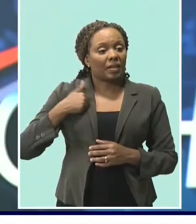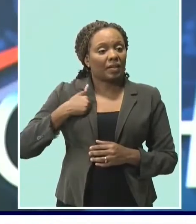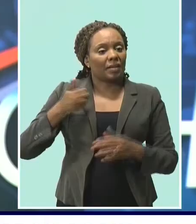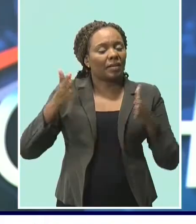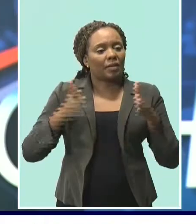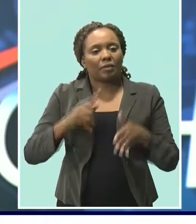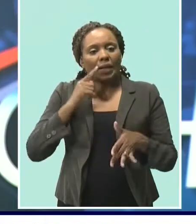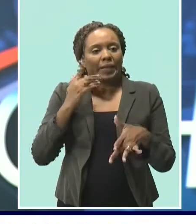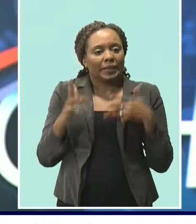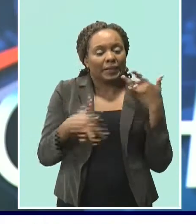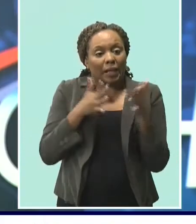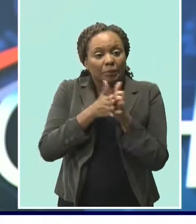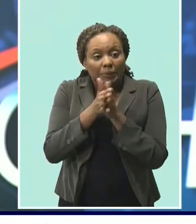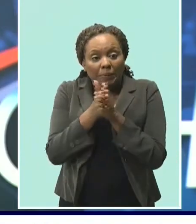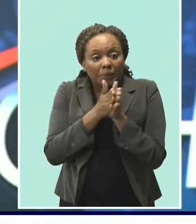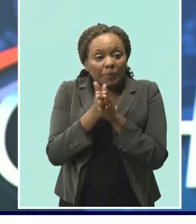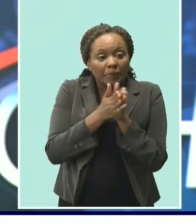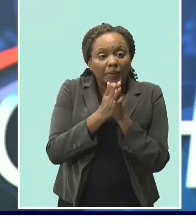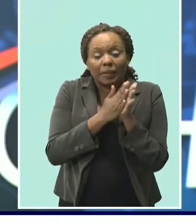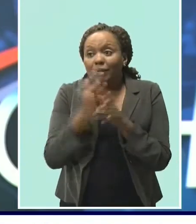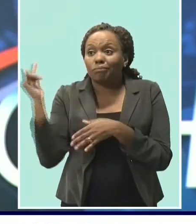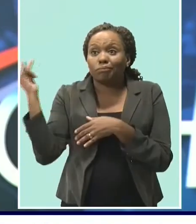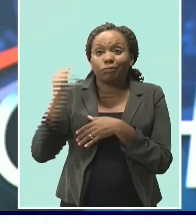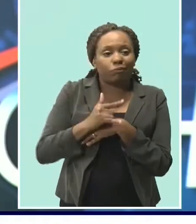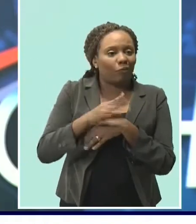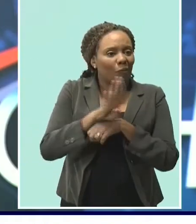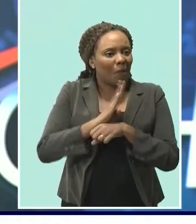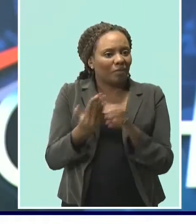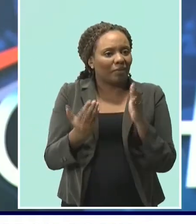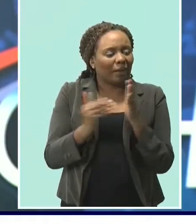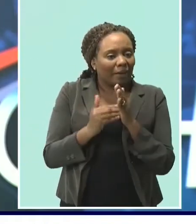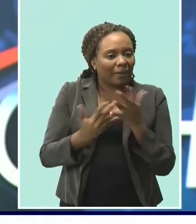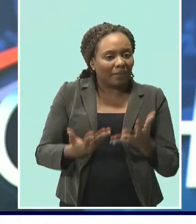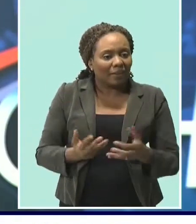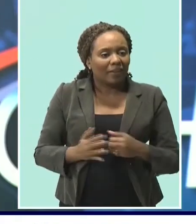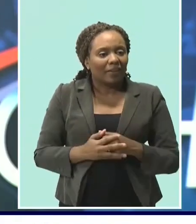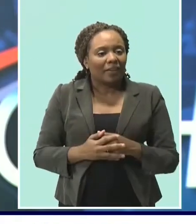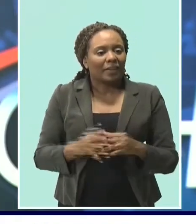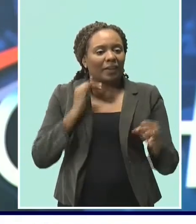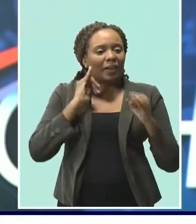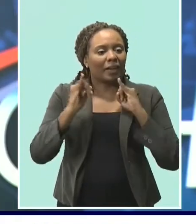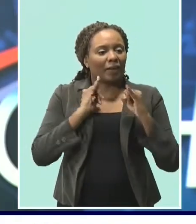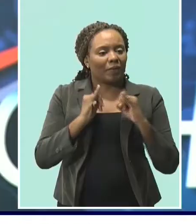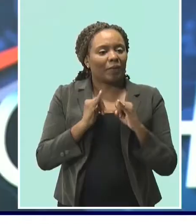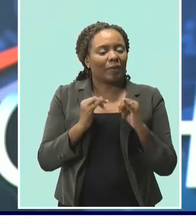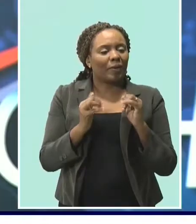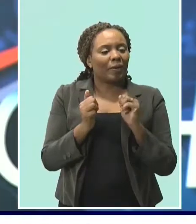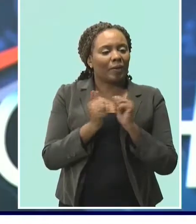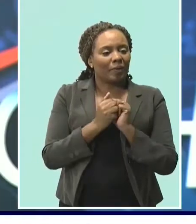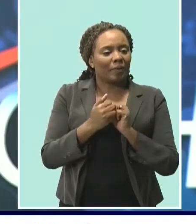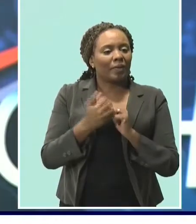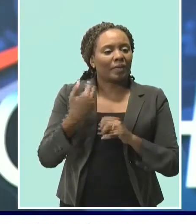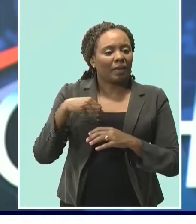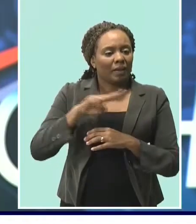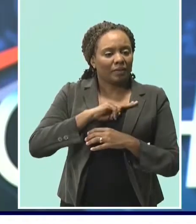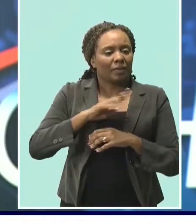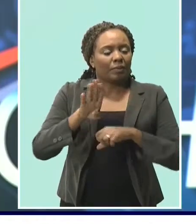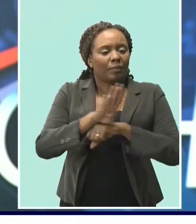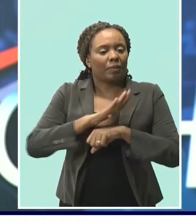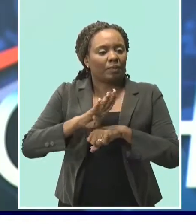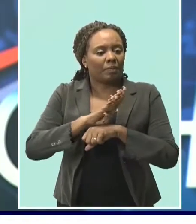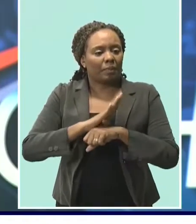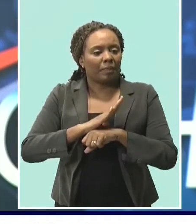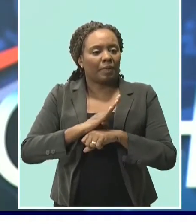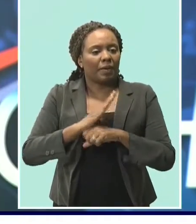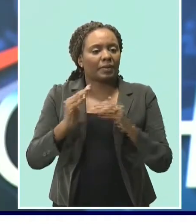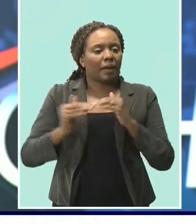Canadians are eager to travel to destinations like Barbados again. In an interview with CBC News, Barbados High Commissioner to Canada